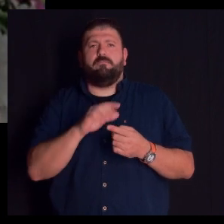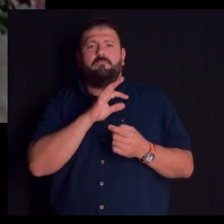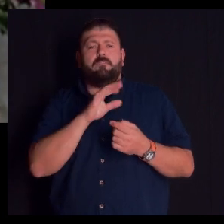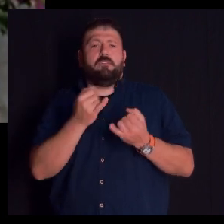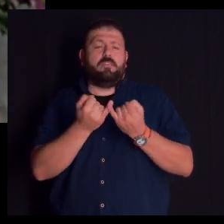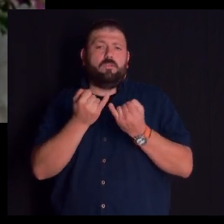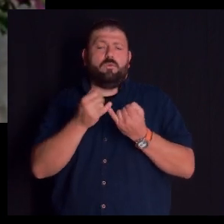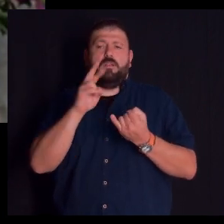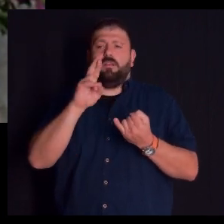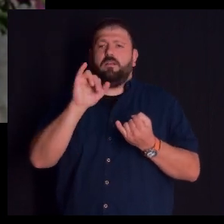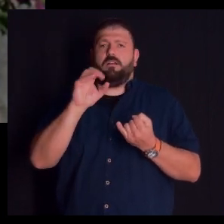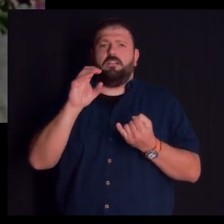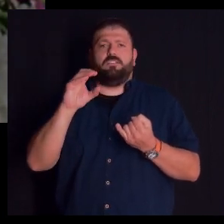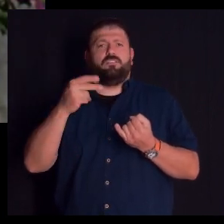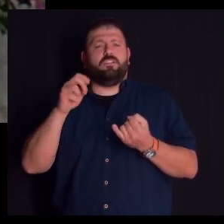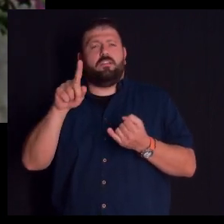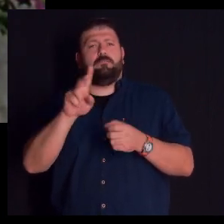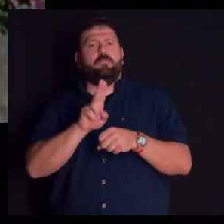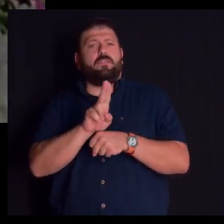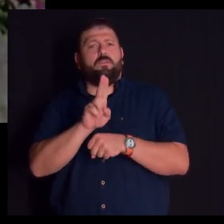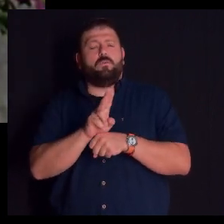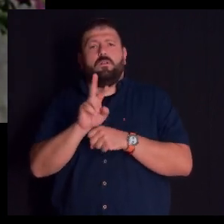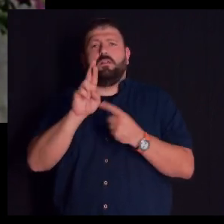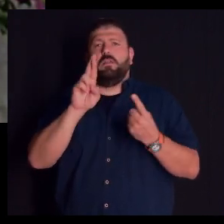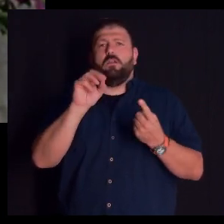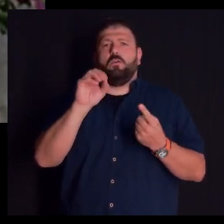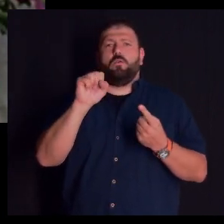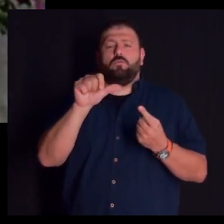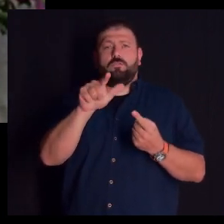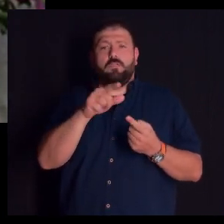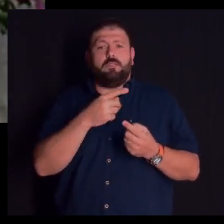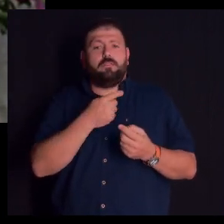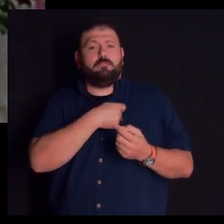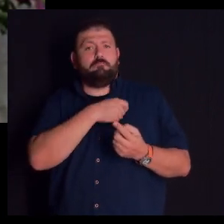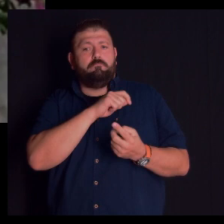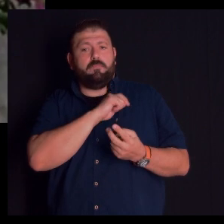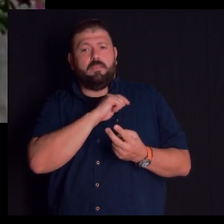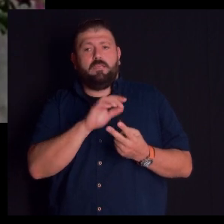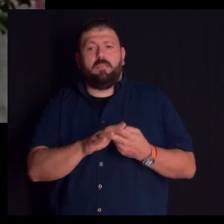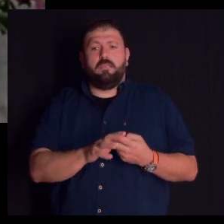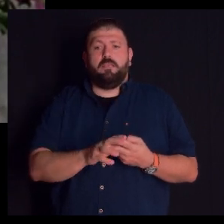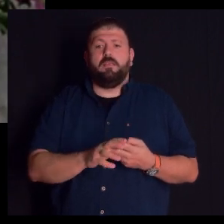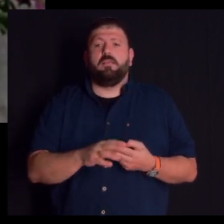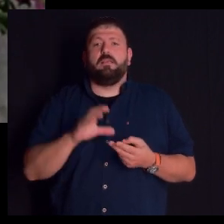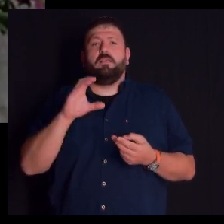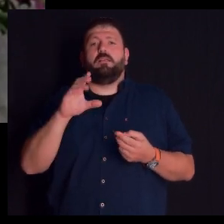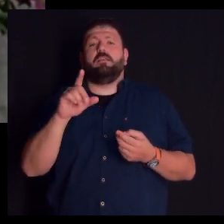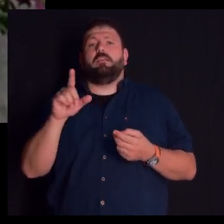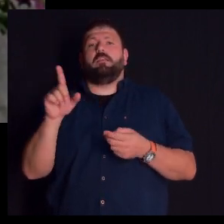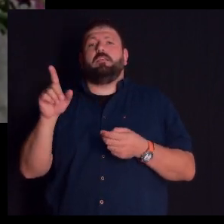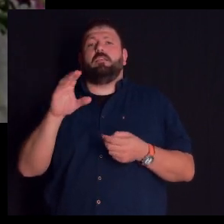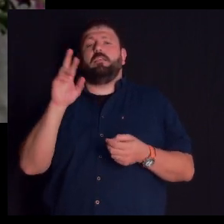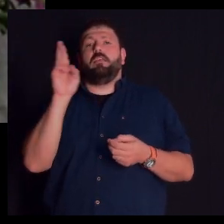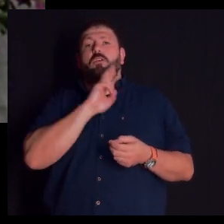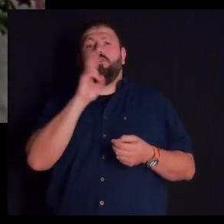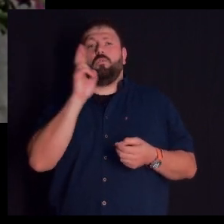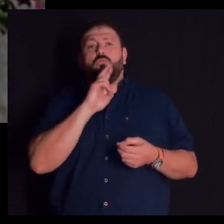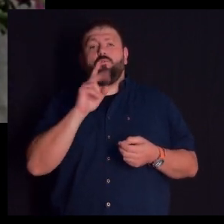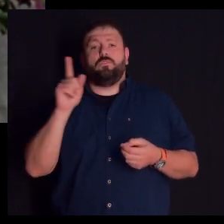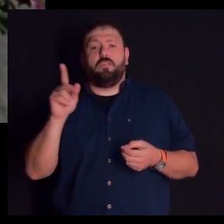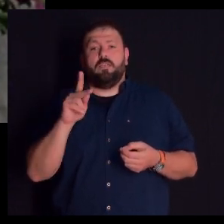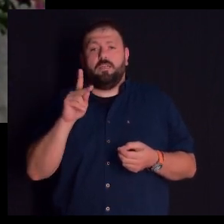Carla and Richard from Uruguay, Rosa Maria Rueda from Spain, and Svetlana Forcharova